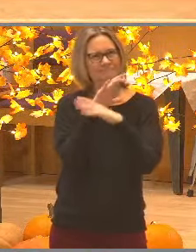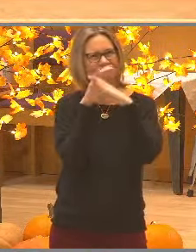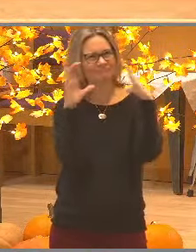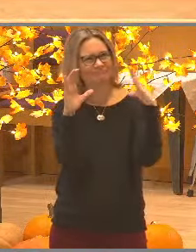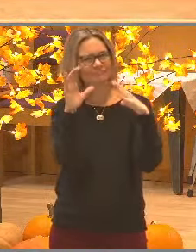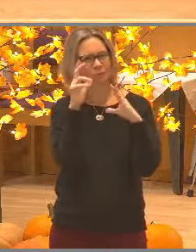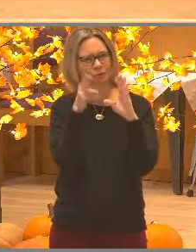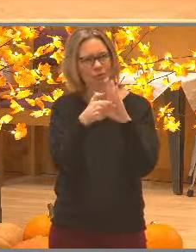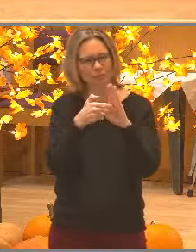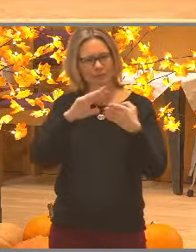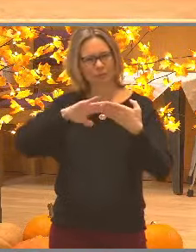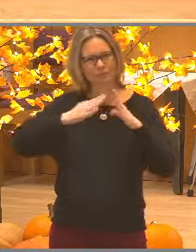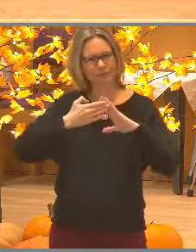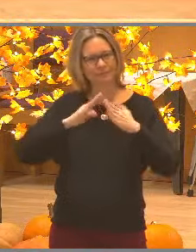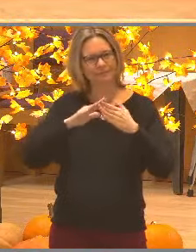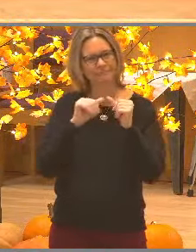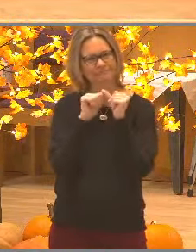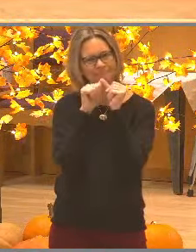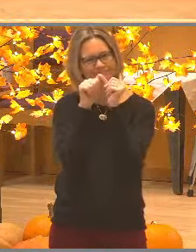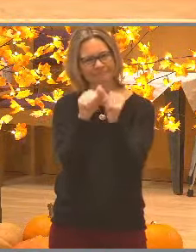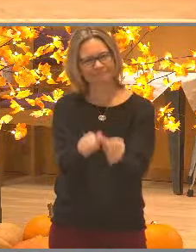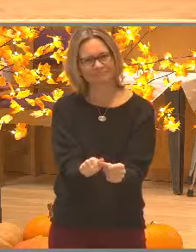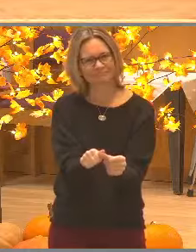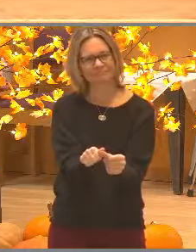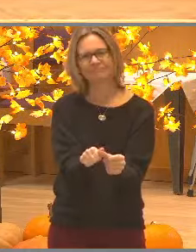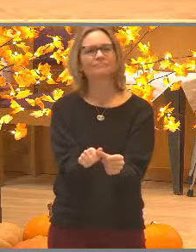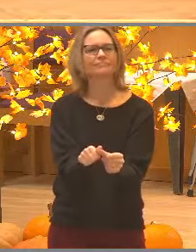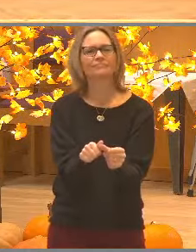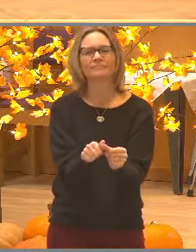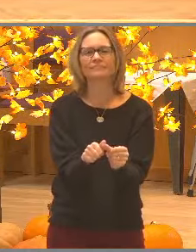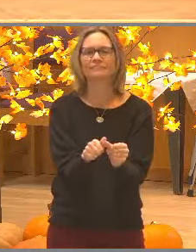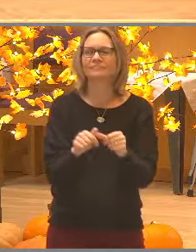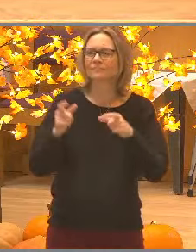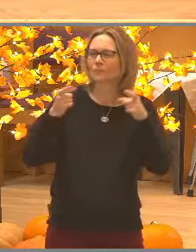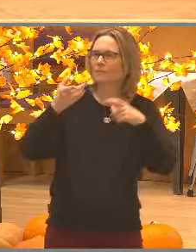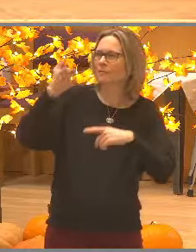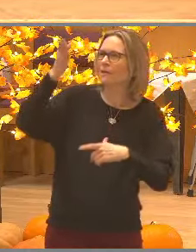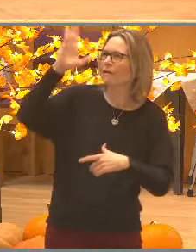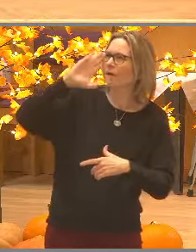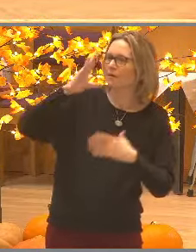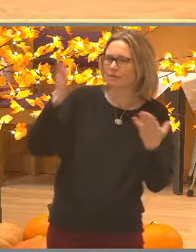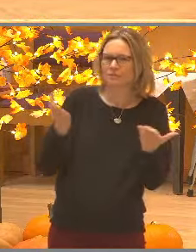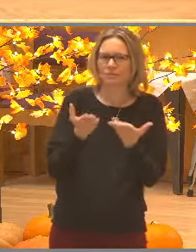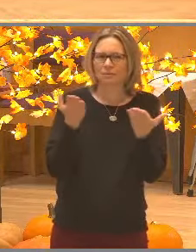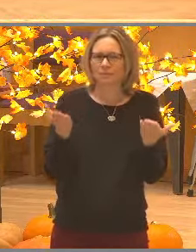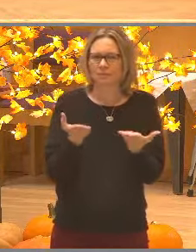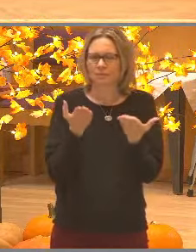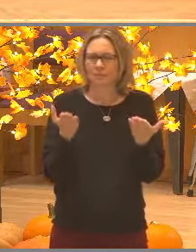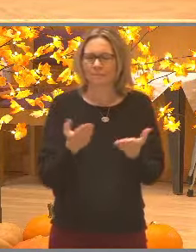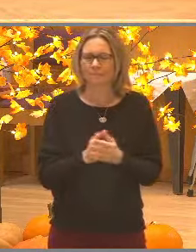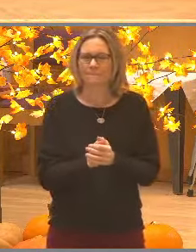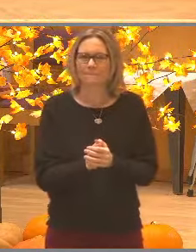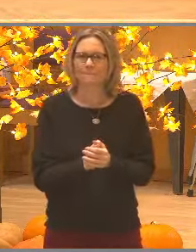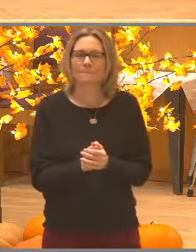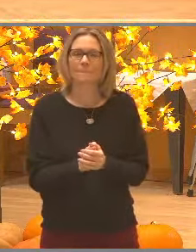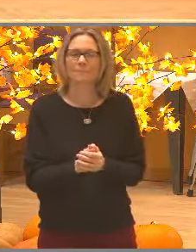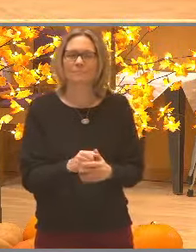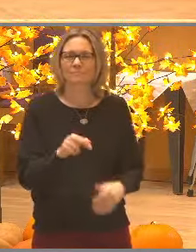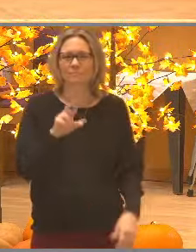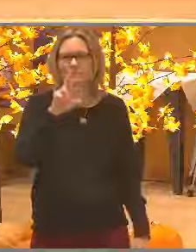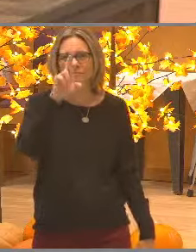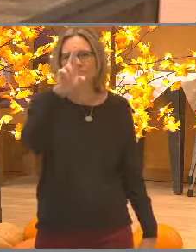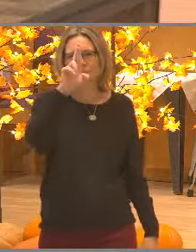this community to continue to advance the reign of God in this place. Reformation, I think, that